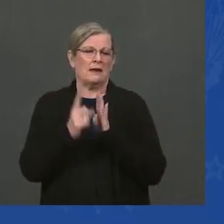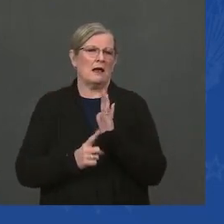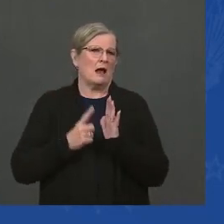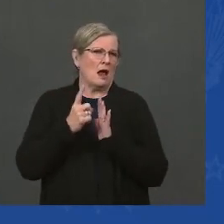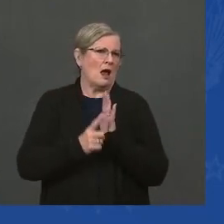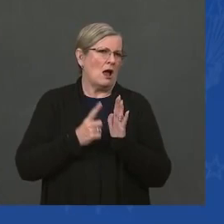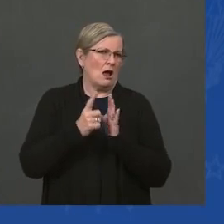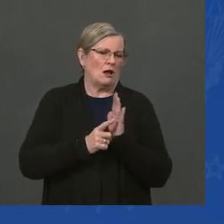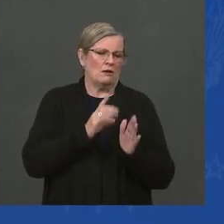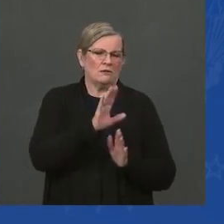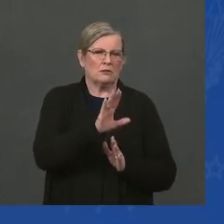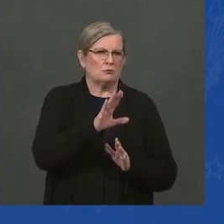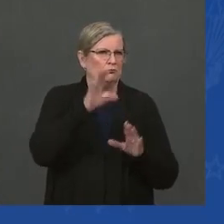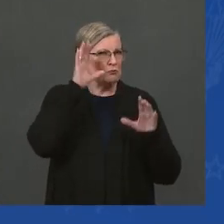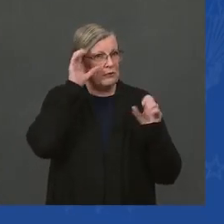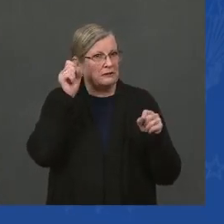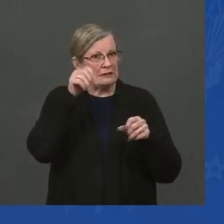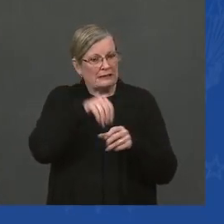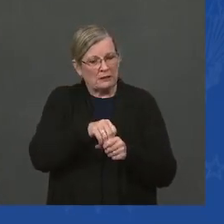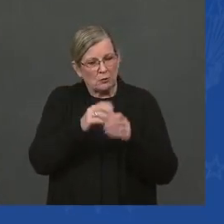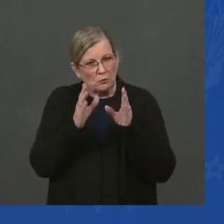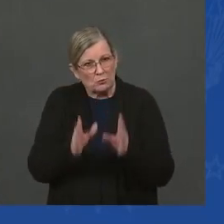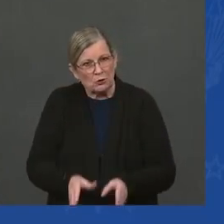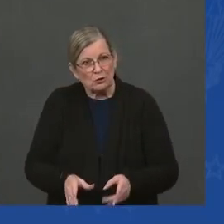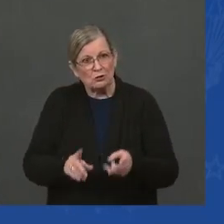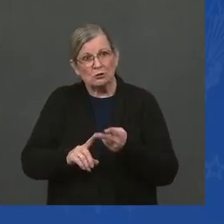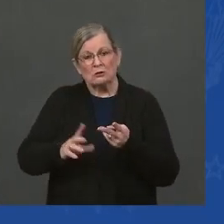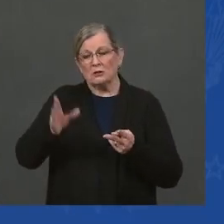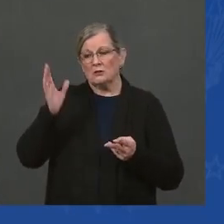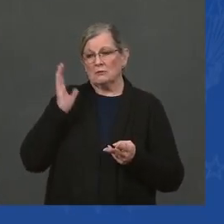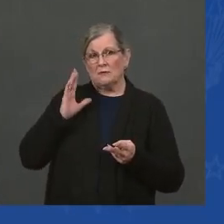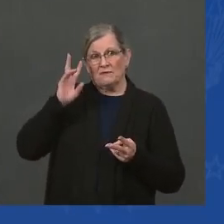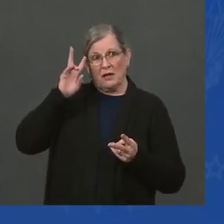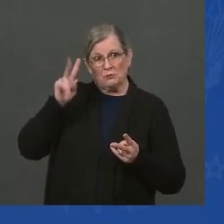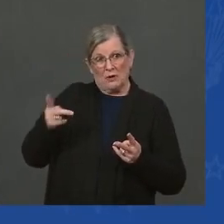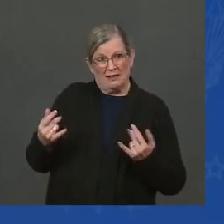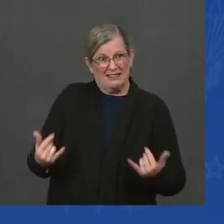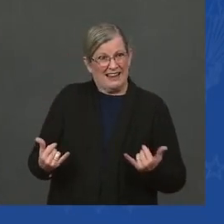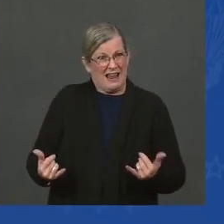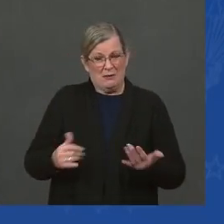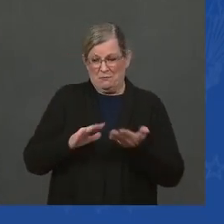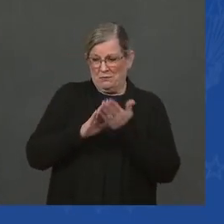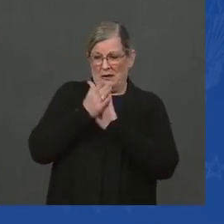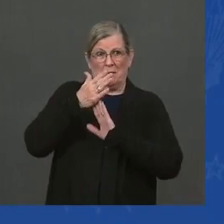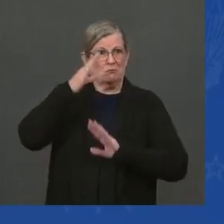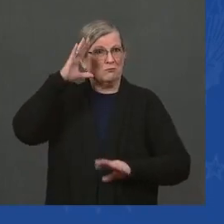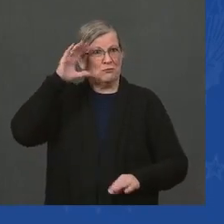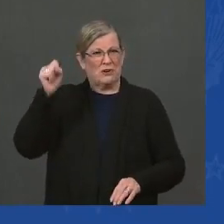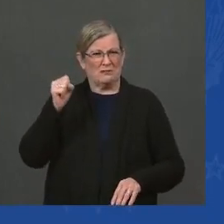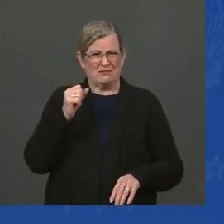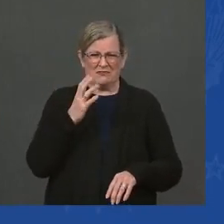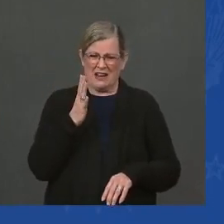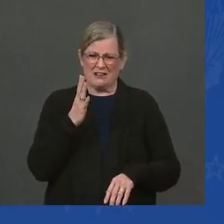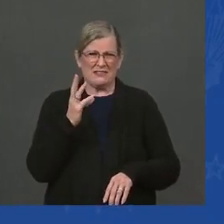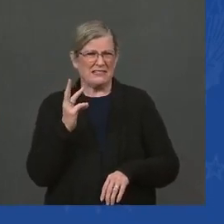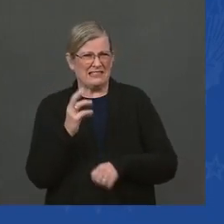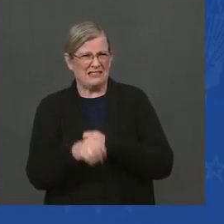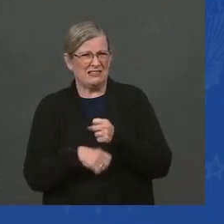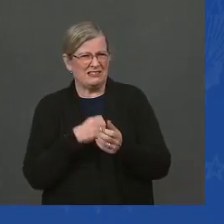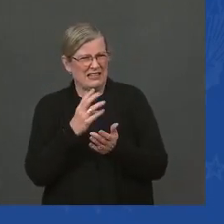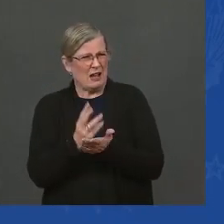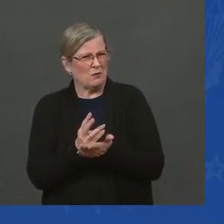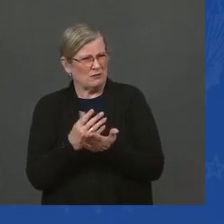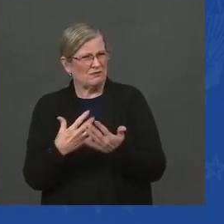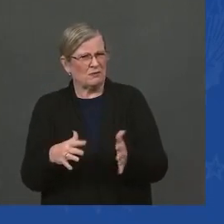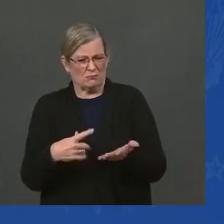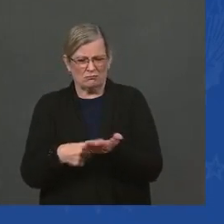person when I was vice president and since I've been president, at least 5 or 6 hours worth of conversations on the telephone. And I'm going